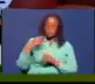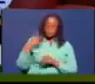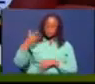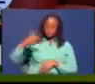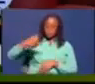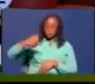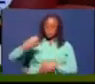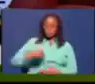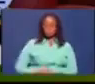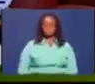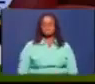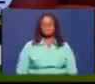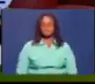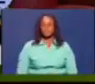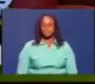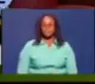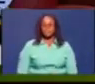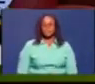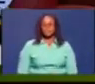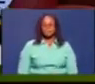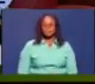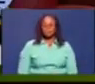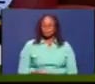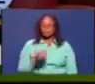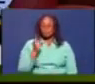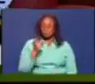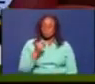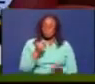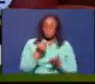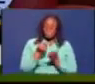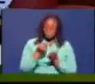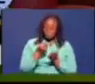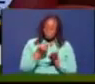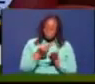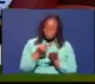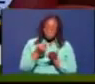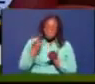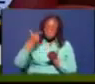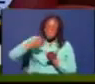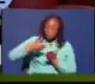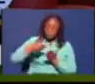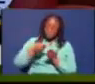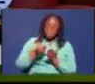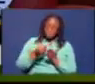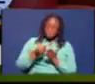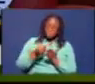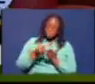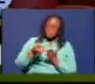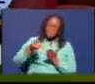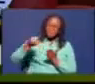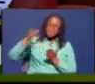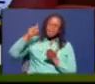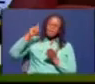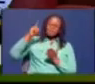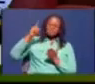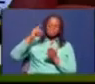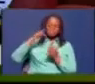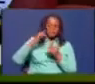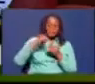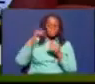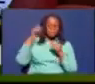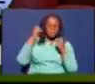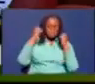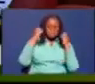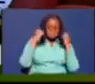seeing, the spiraling effect of issues of increasing fuel prices against, for example, increase